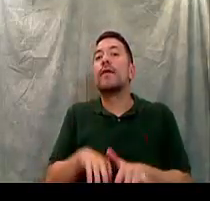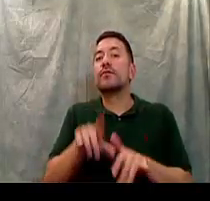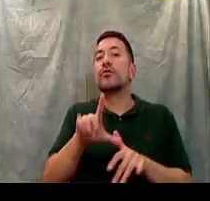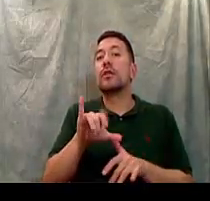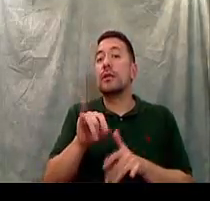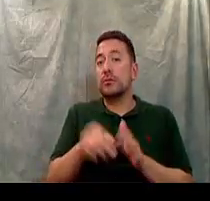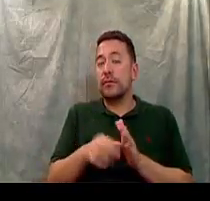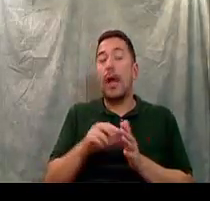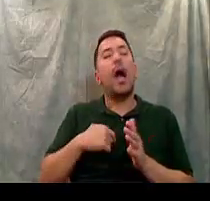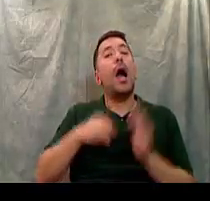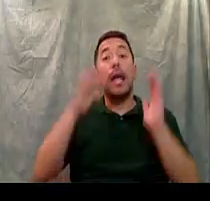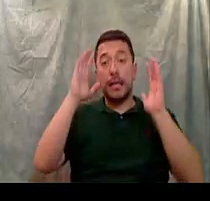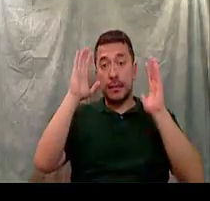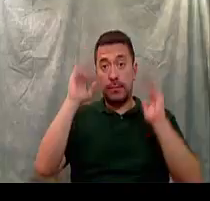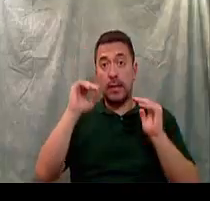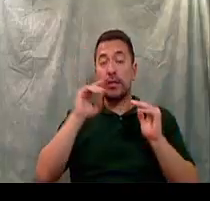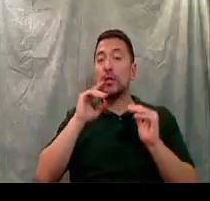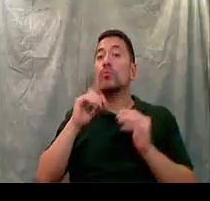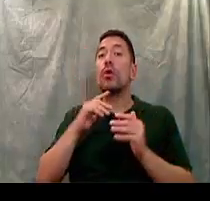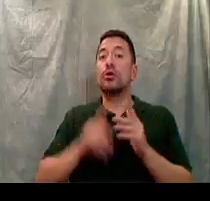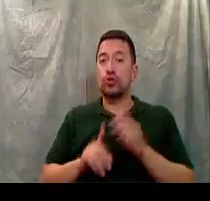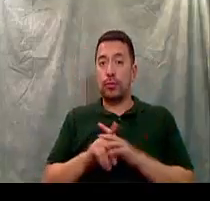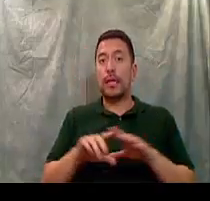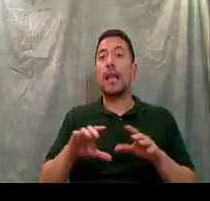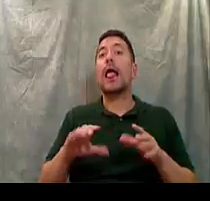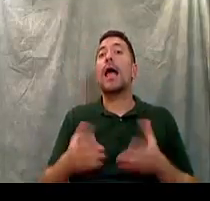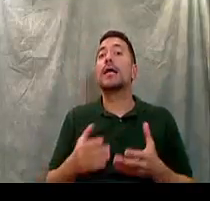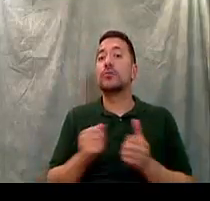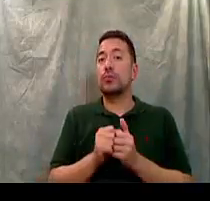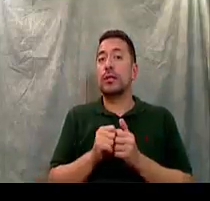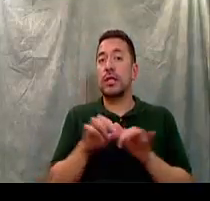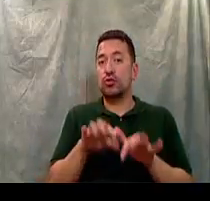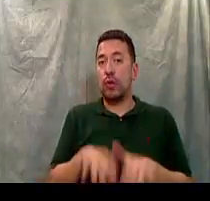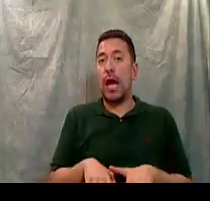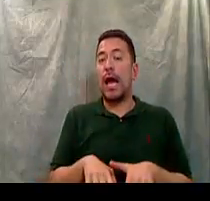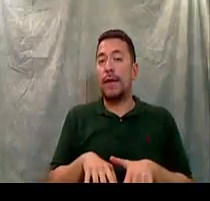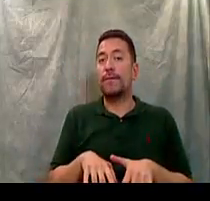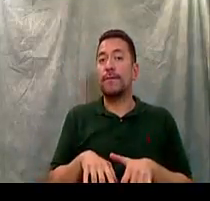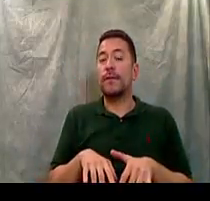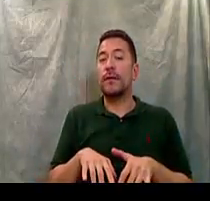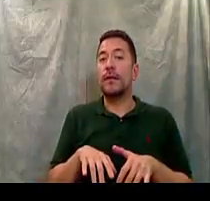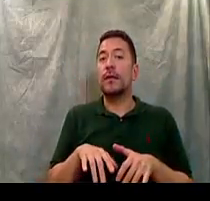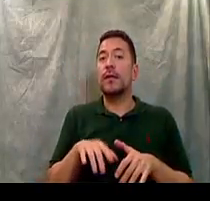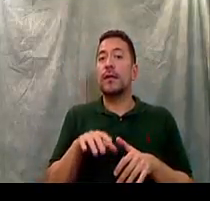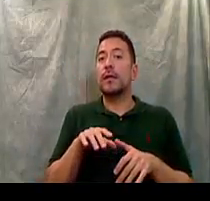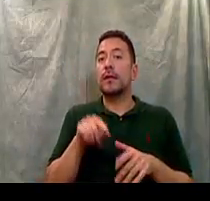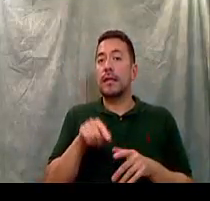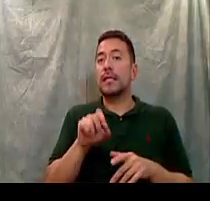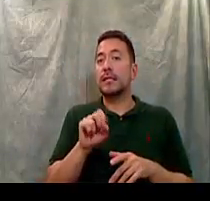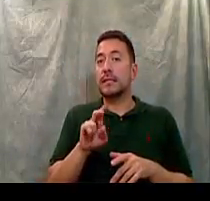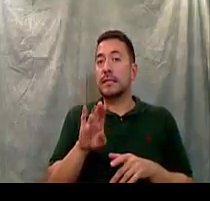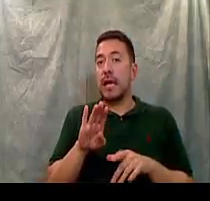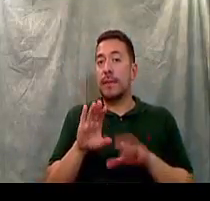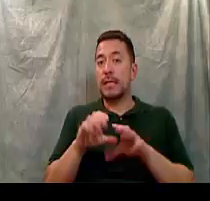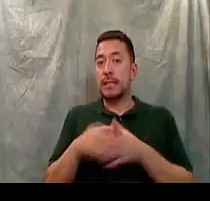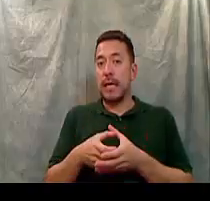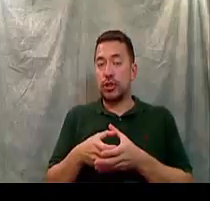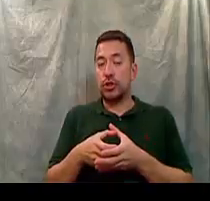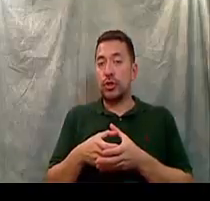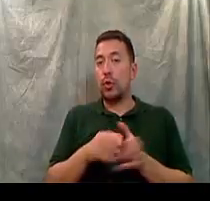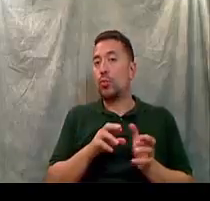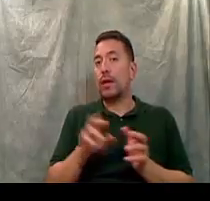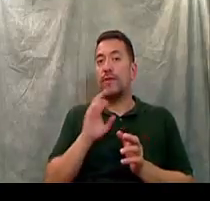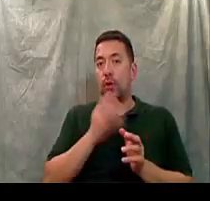My expectation is that you will come with a draft of this subsection, prepared, ready for our face-to-face session